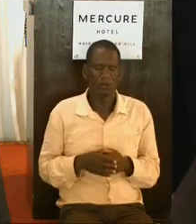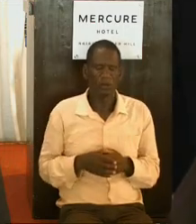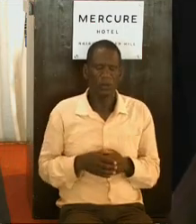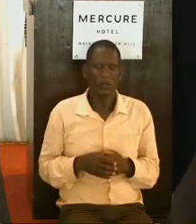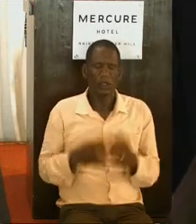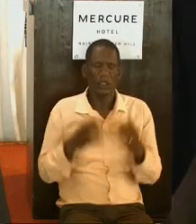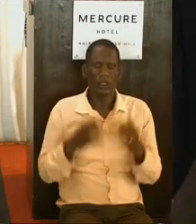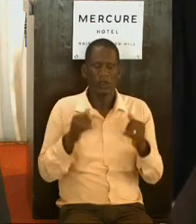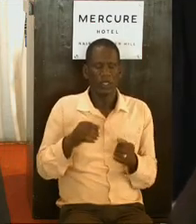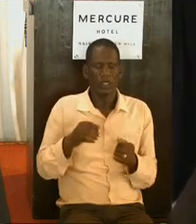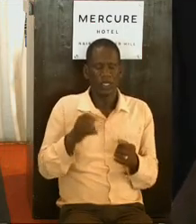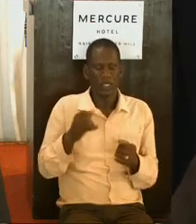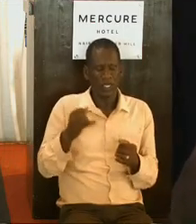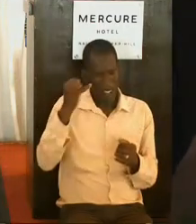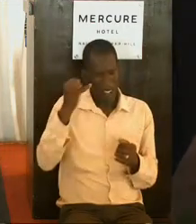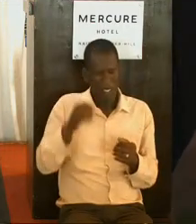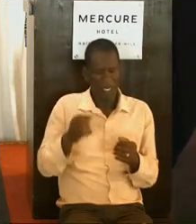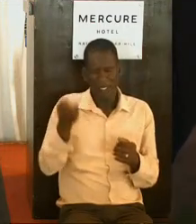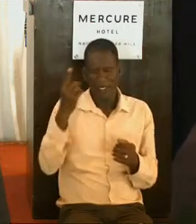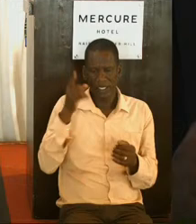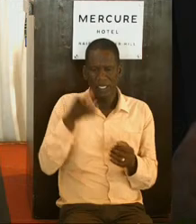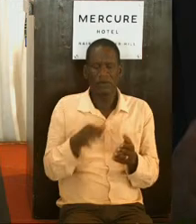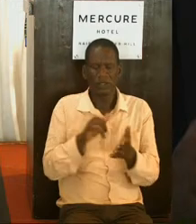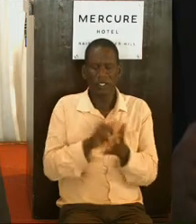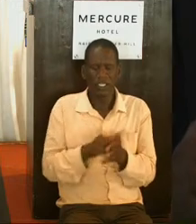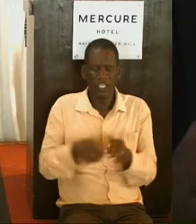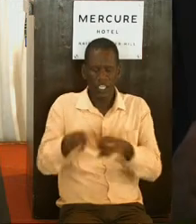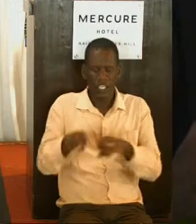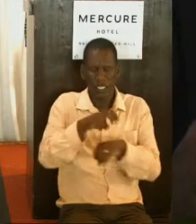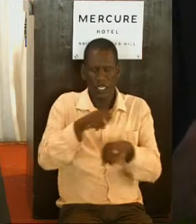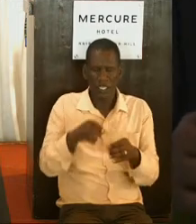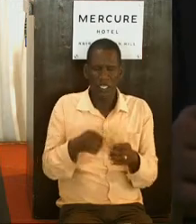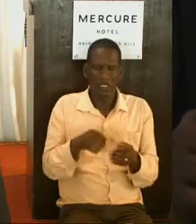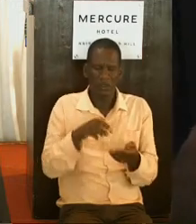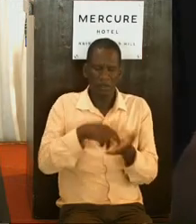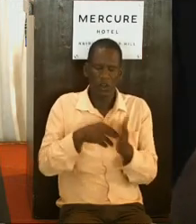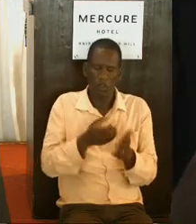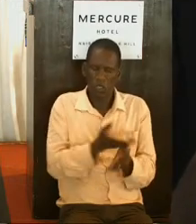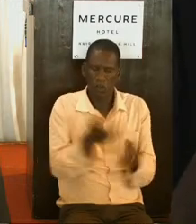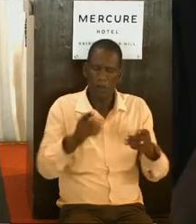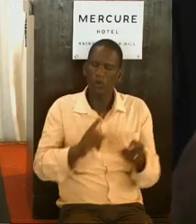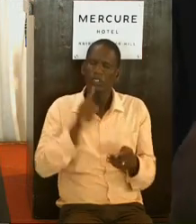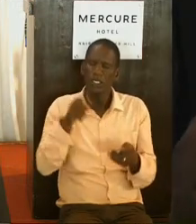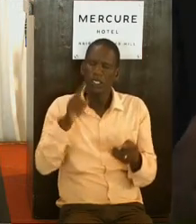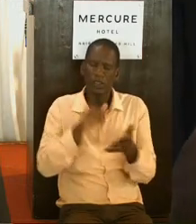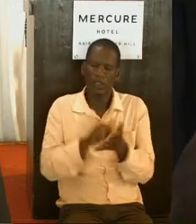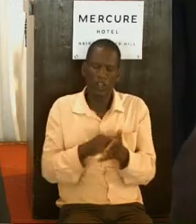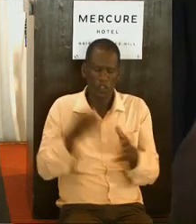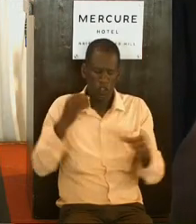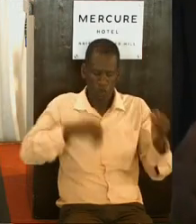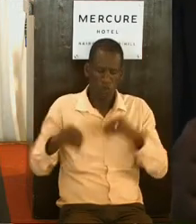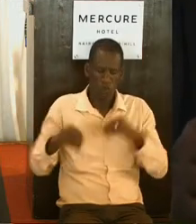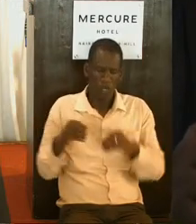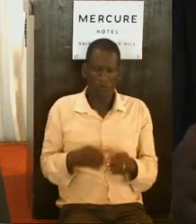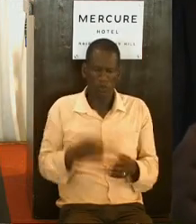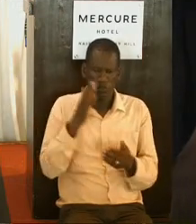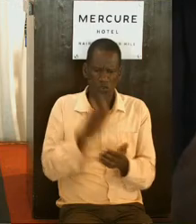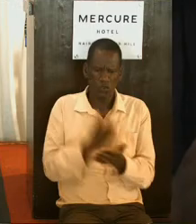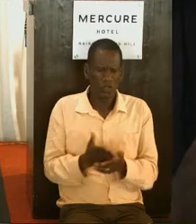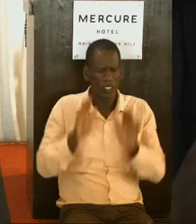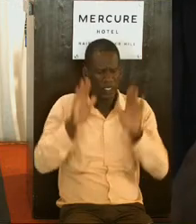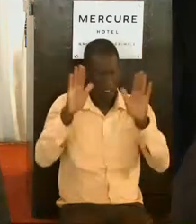the perception here was uh that that means for those who said corruption is indeed